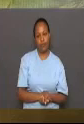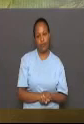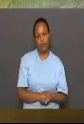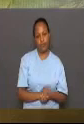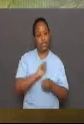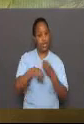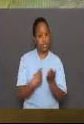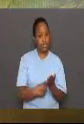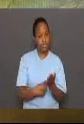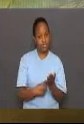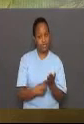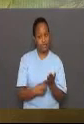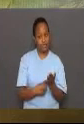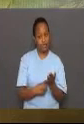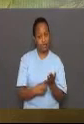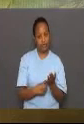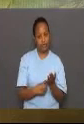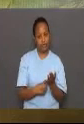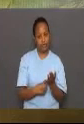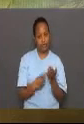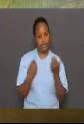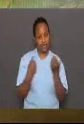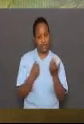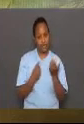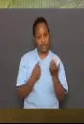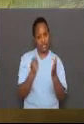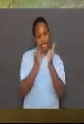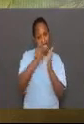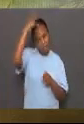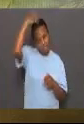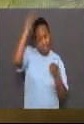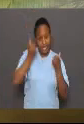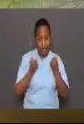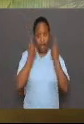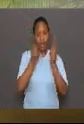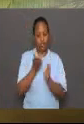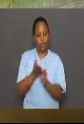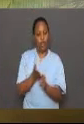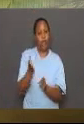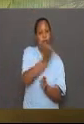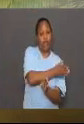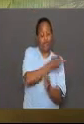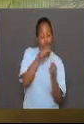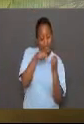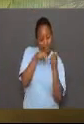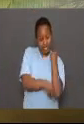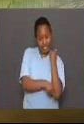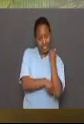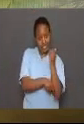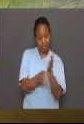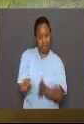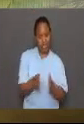Therefore, before we can understand the Constitution in a detailed